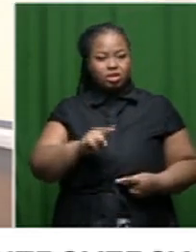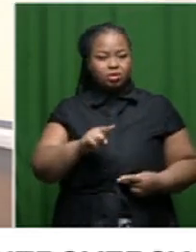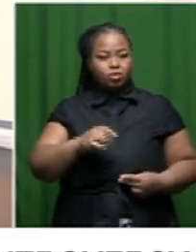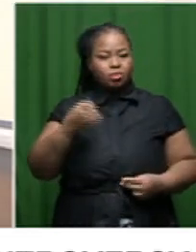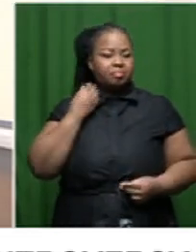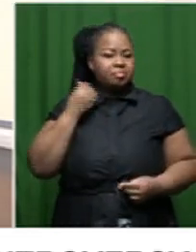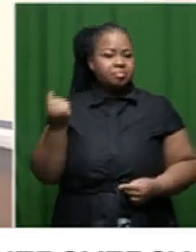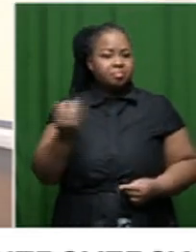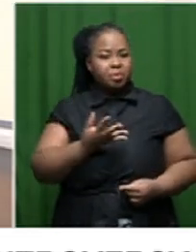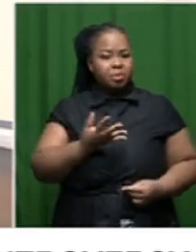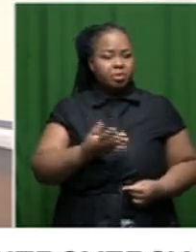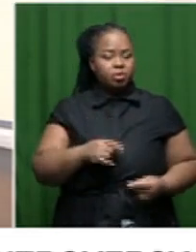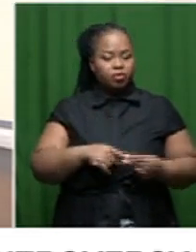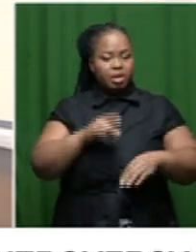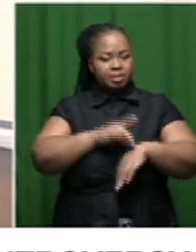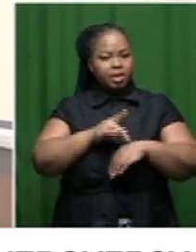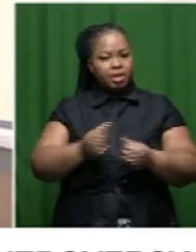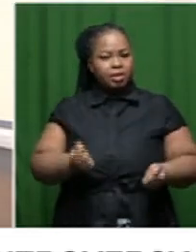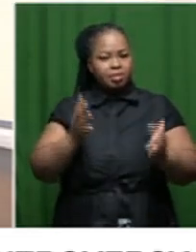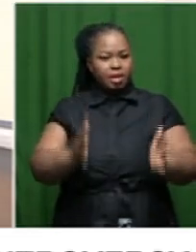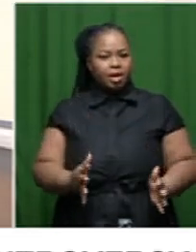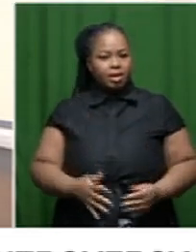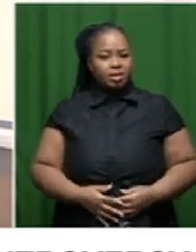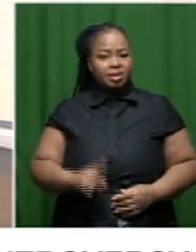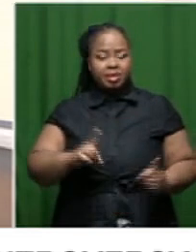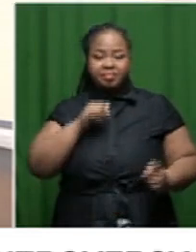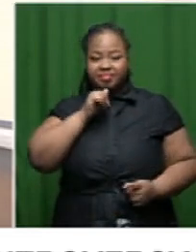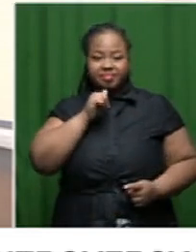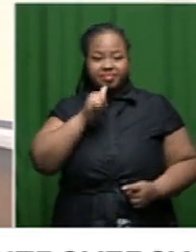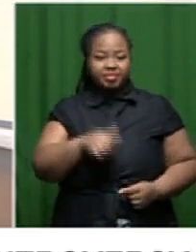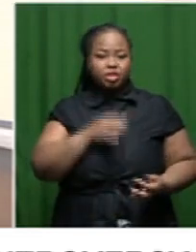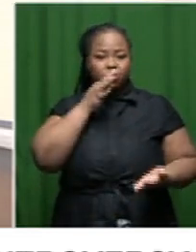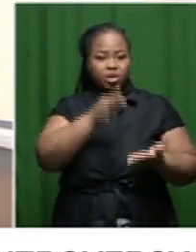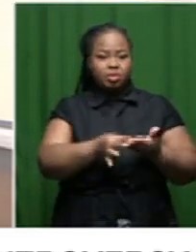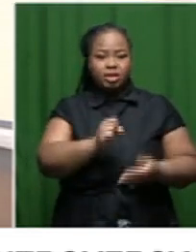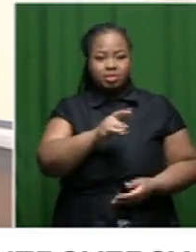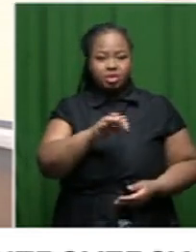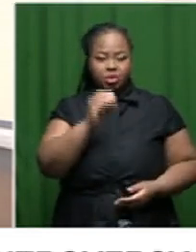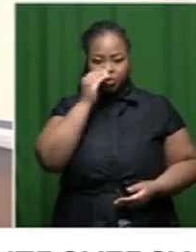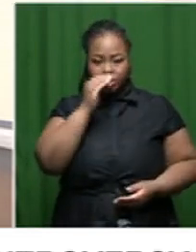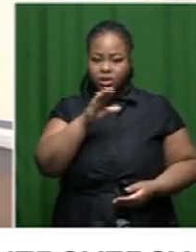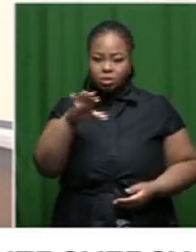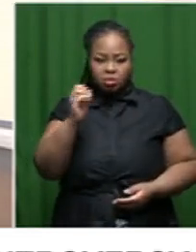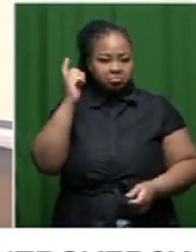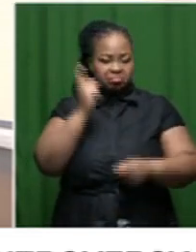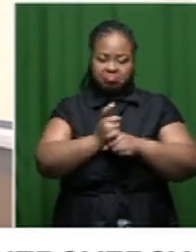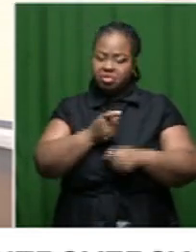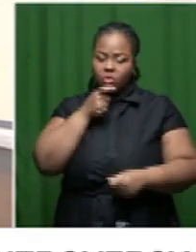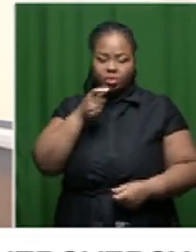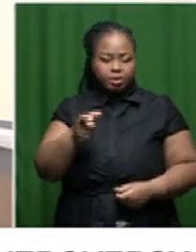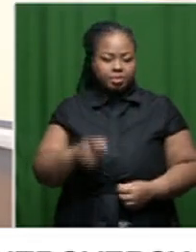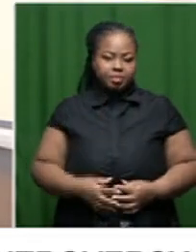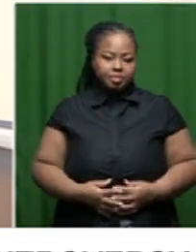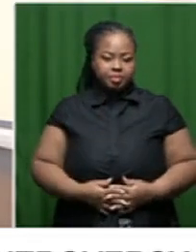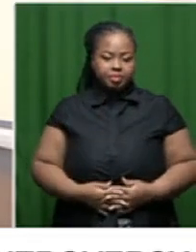the asking price of a wholesale medical supplier. And despite the repeated requests by SABC News, the CEO was unavailable